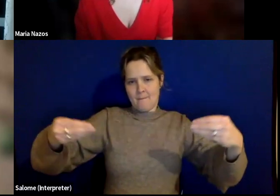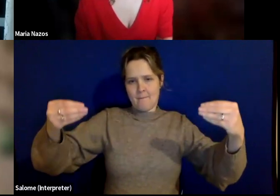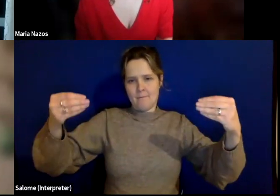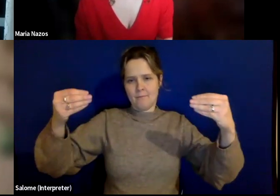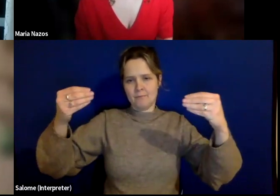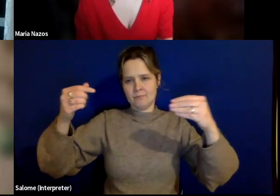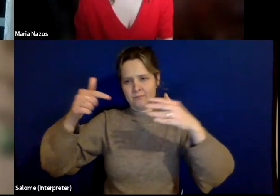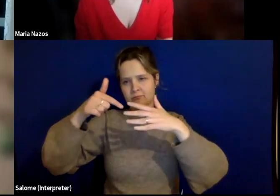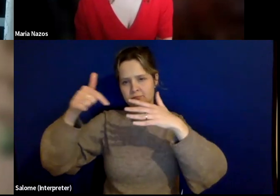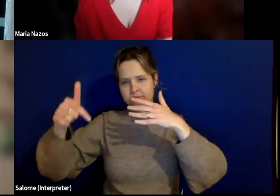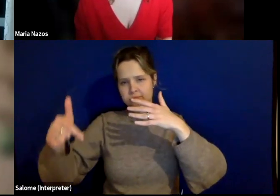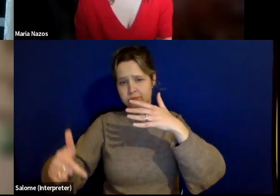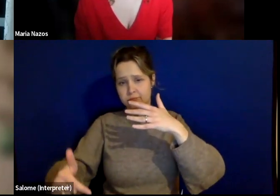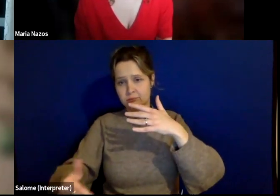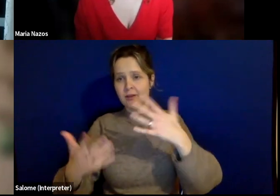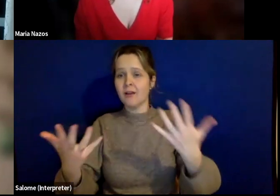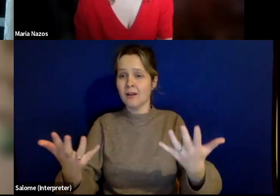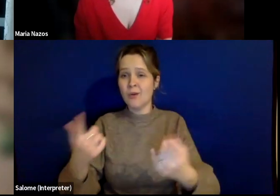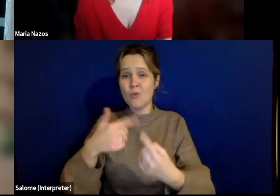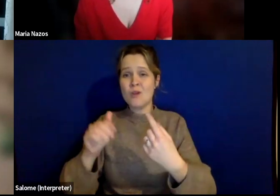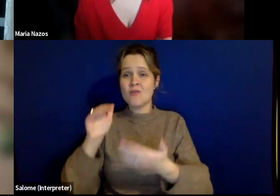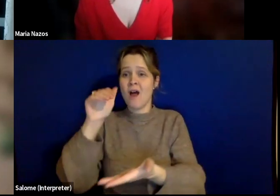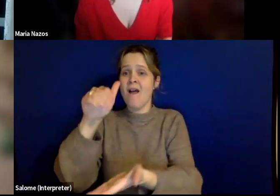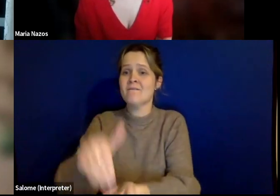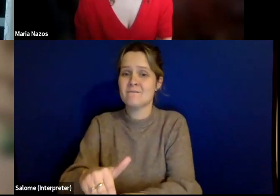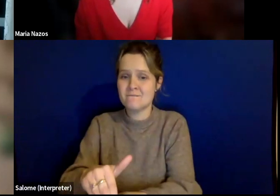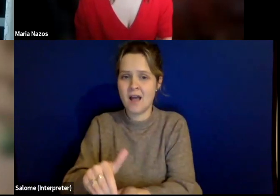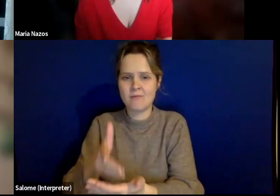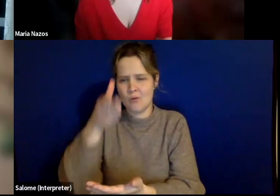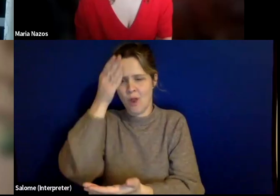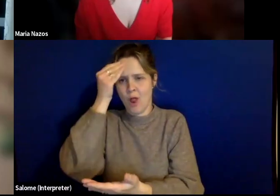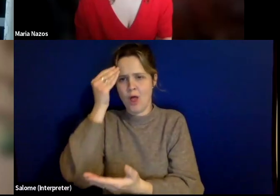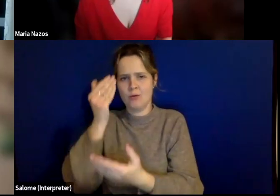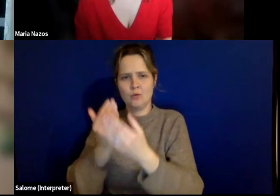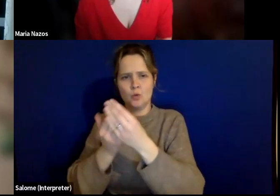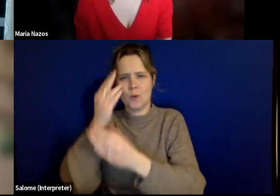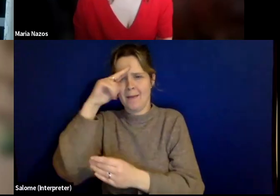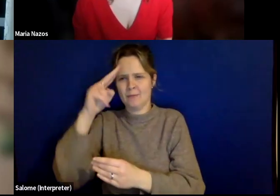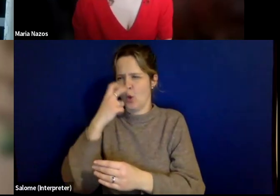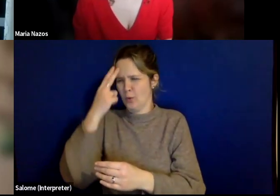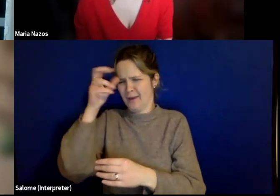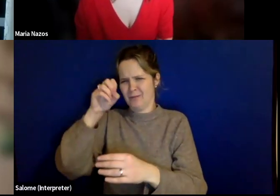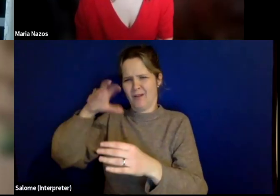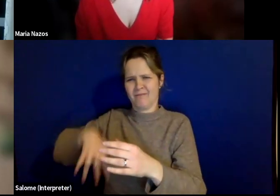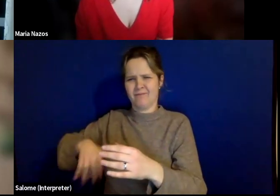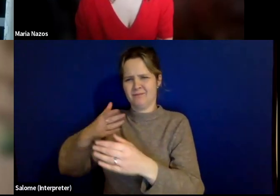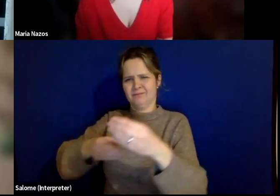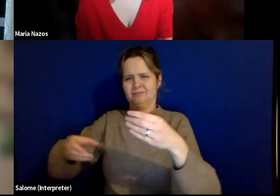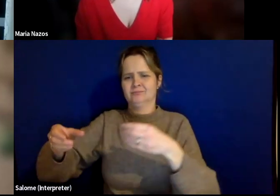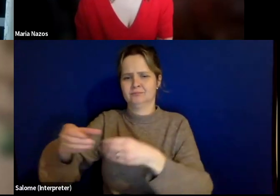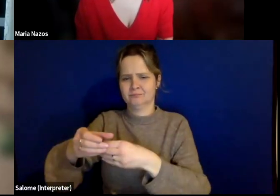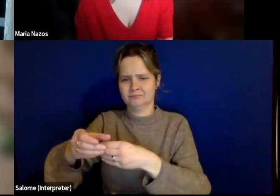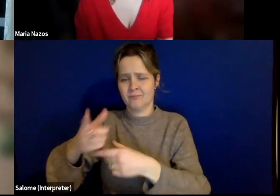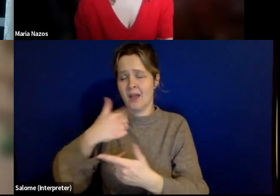And when we arrive, we'll have to learn new names in place of the old. Our yearnings were